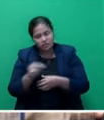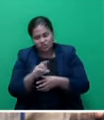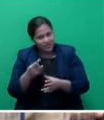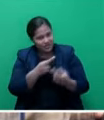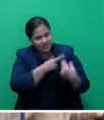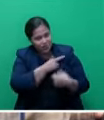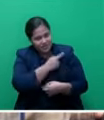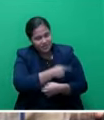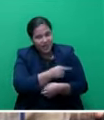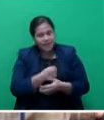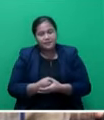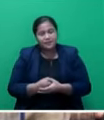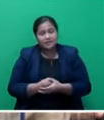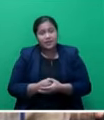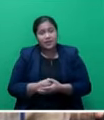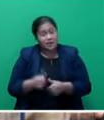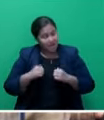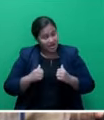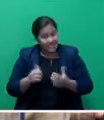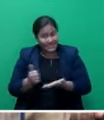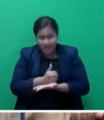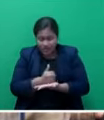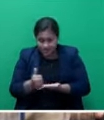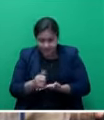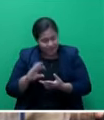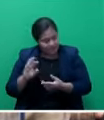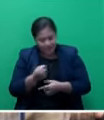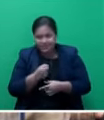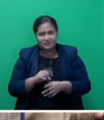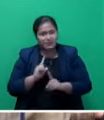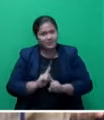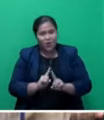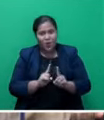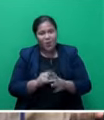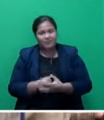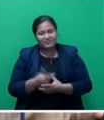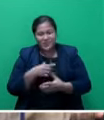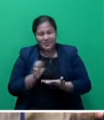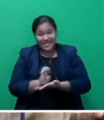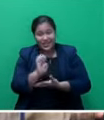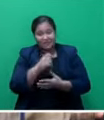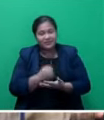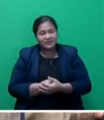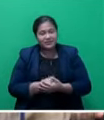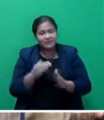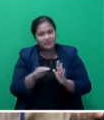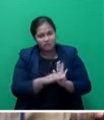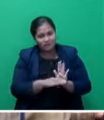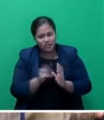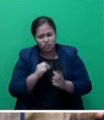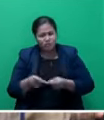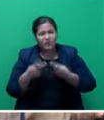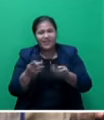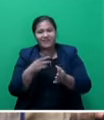The practice of accountability must be part and parcel of normal procedure, that estate officers are able to provide these reports to